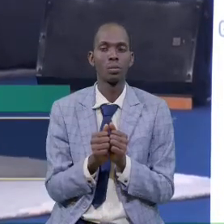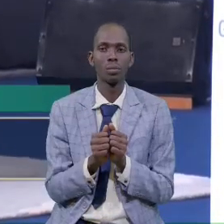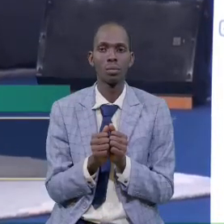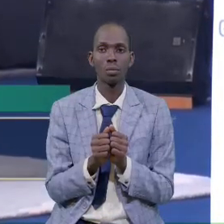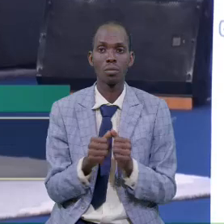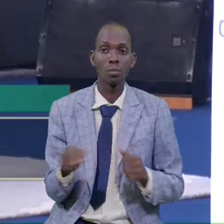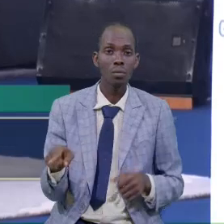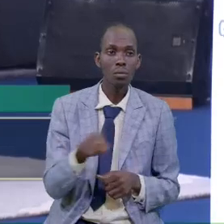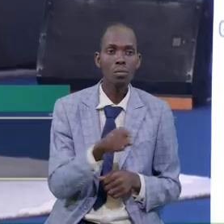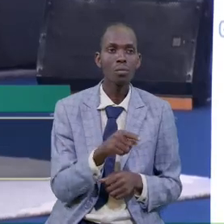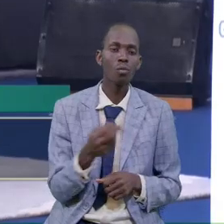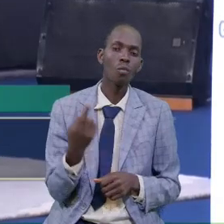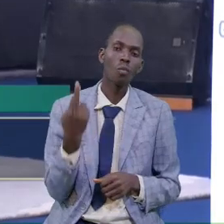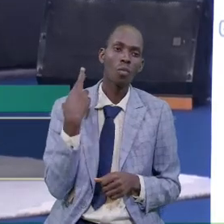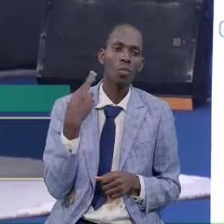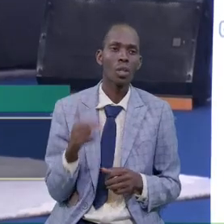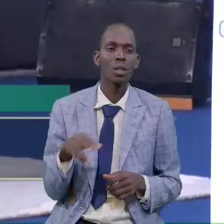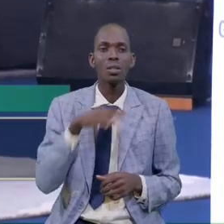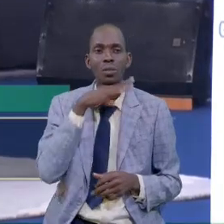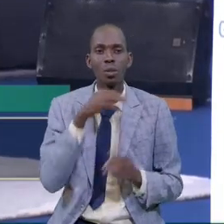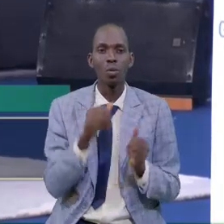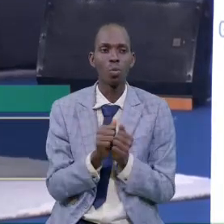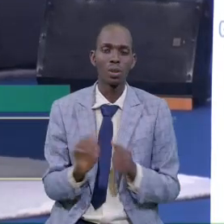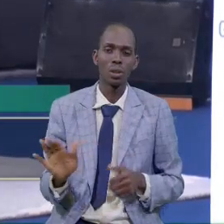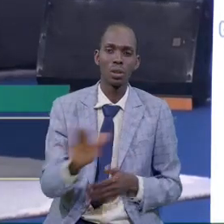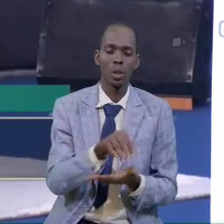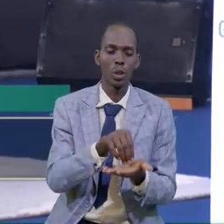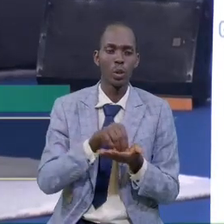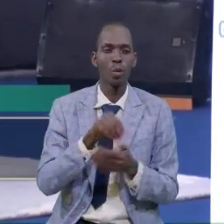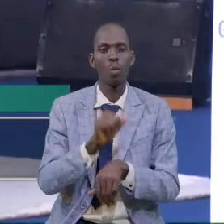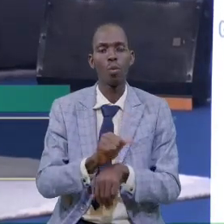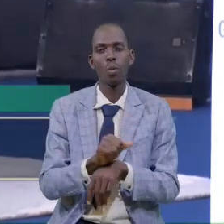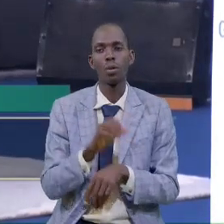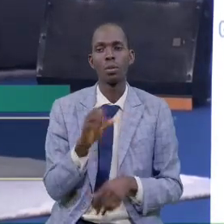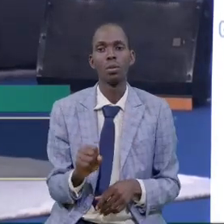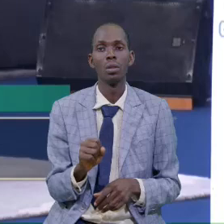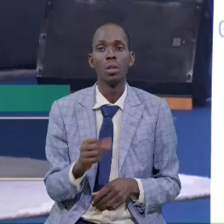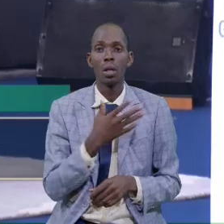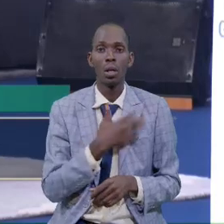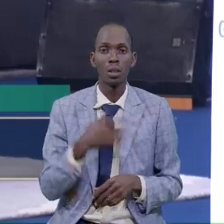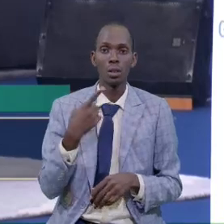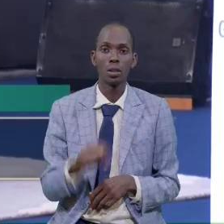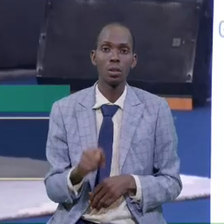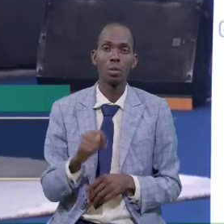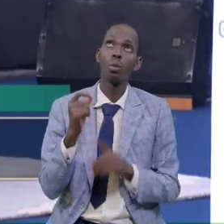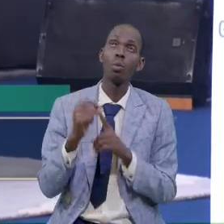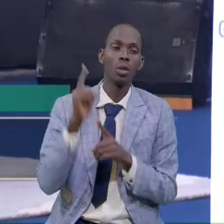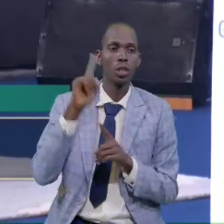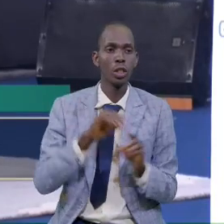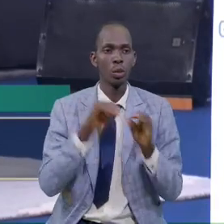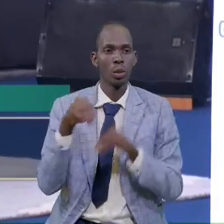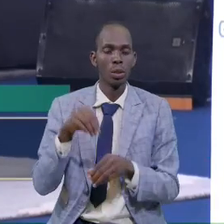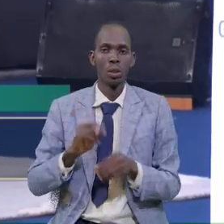were defiled with their own works. And the world that he put within us of power became the world